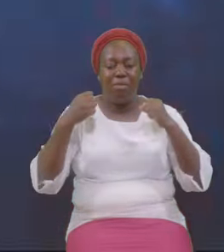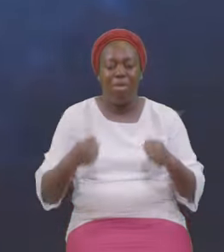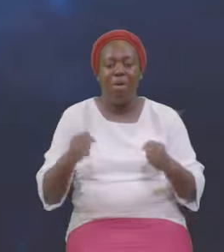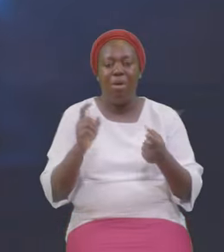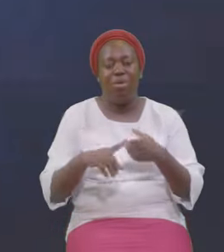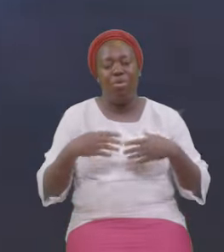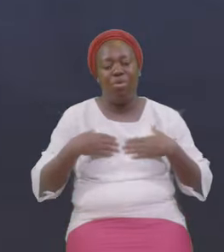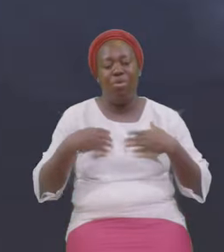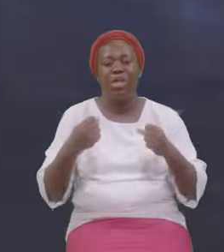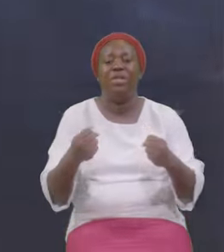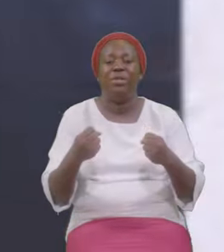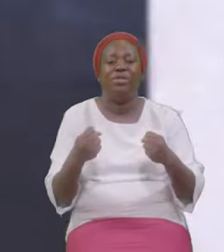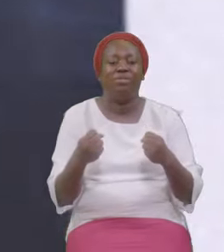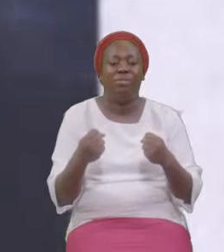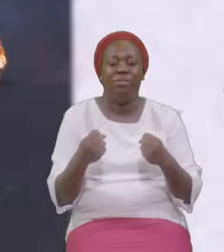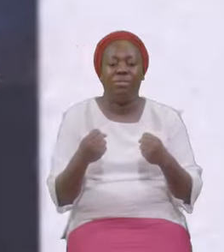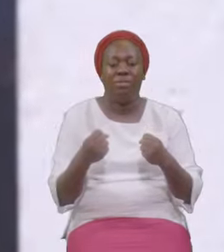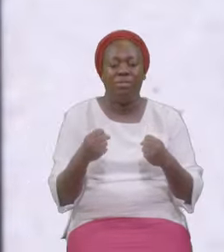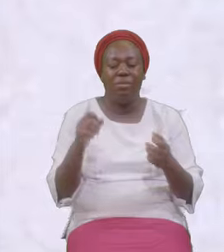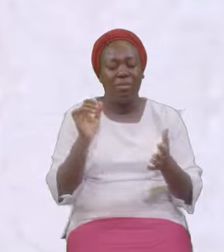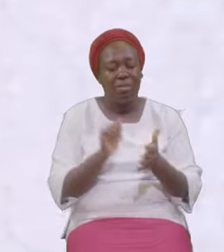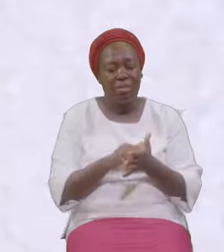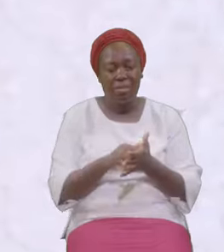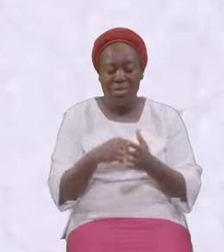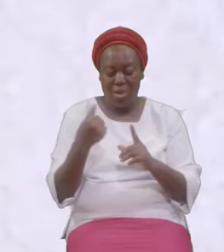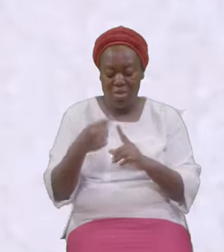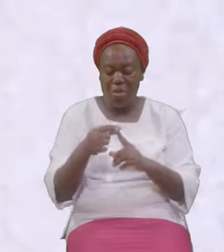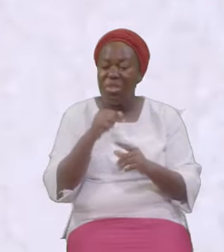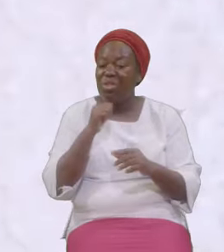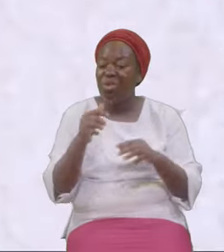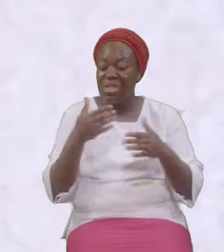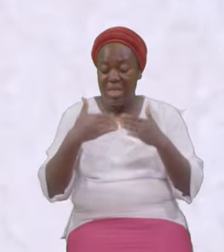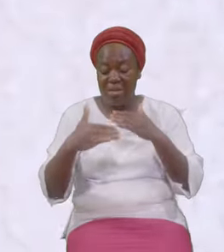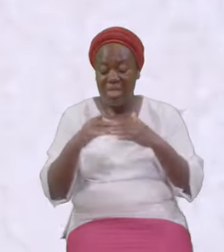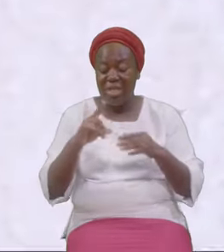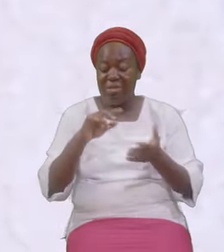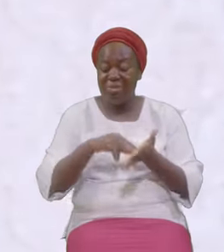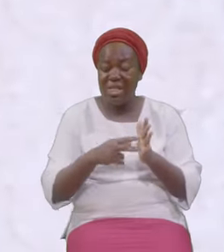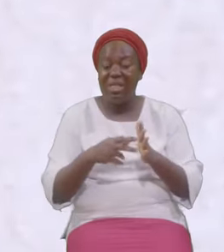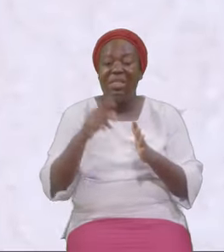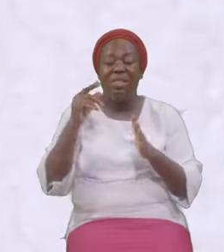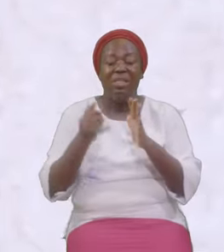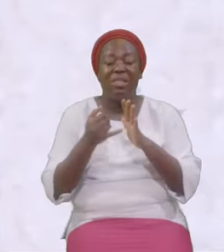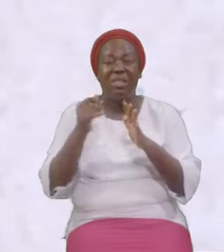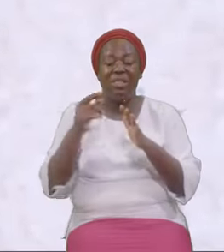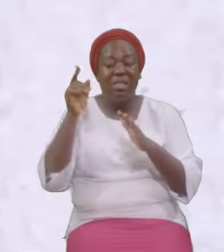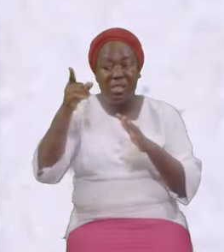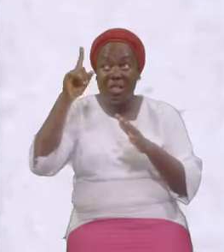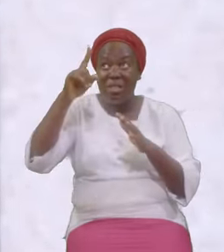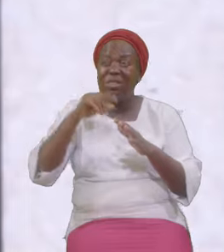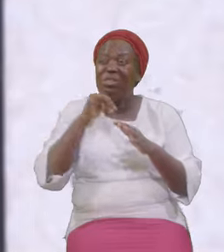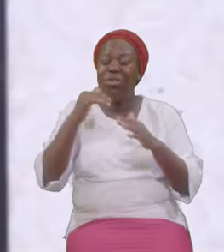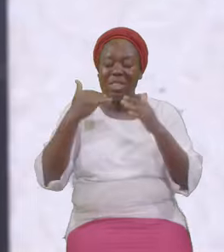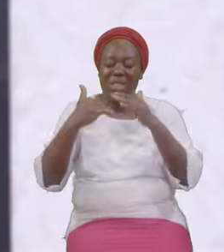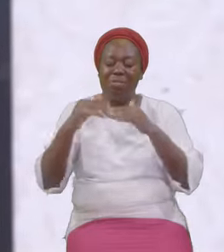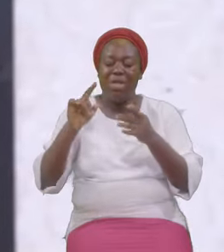to heal. That word unlimited means it's not limited to one person. His healing